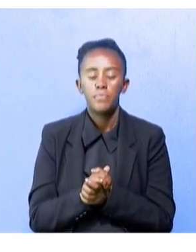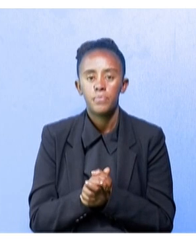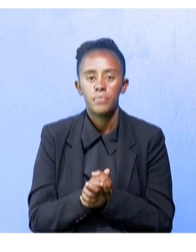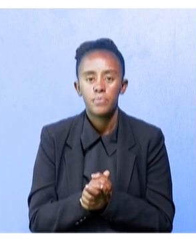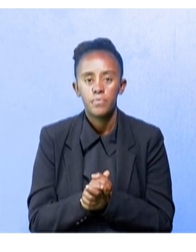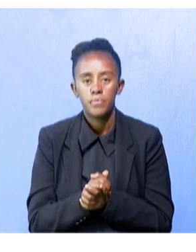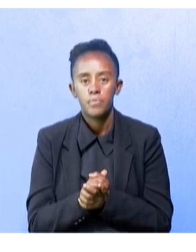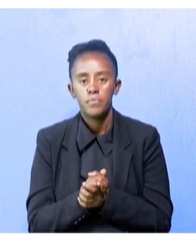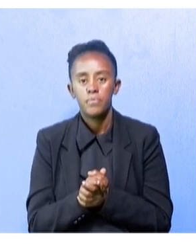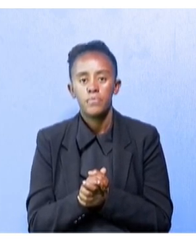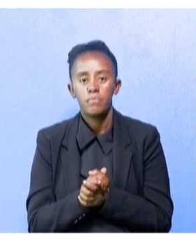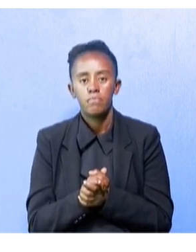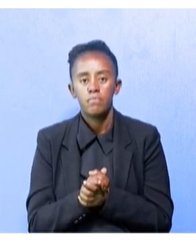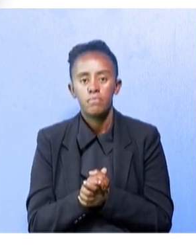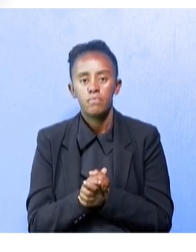in